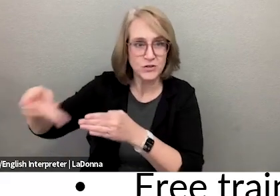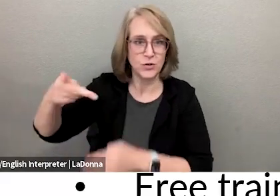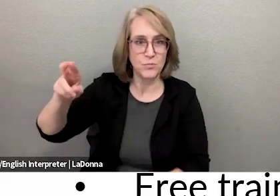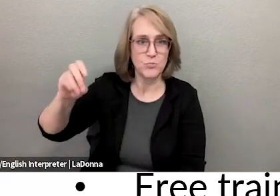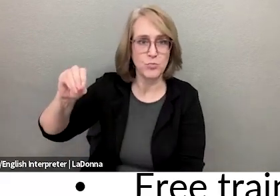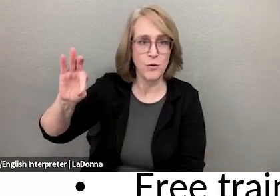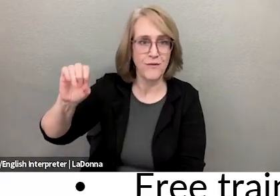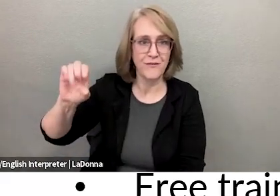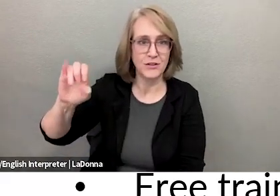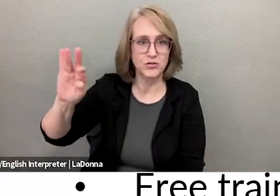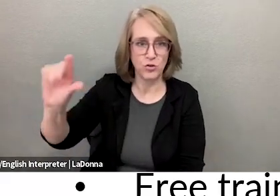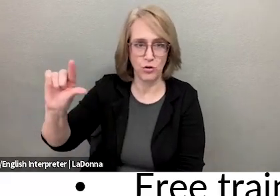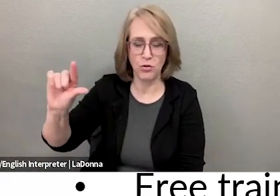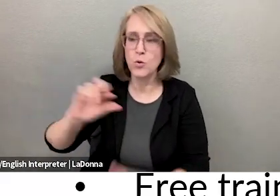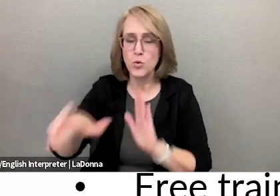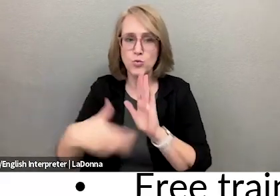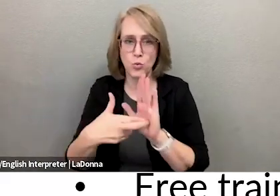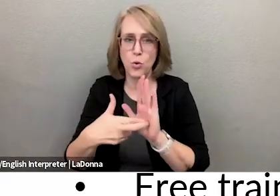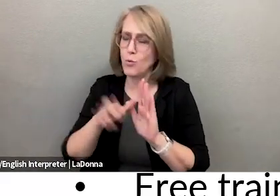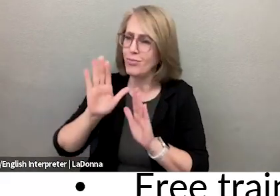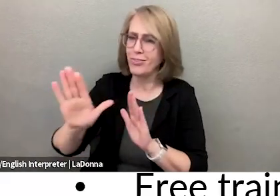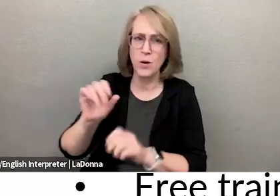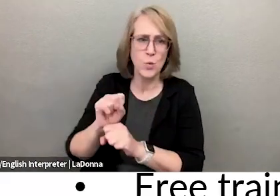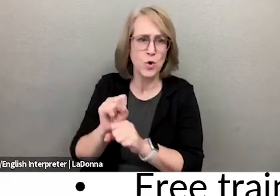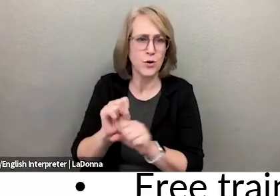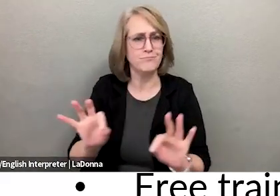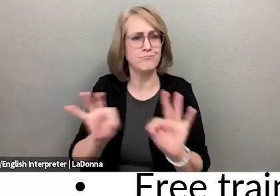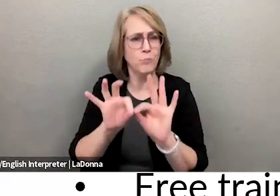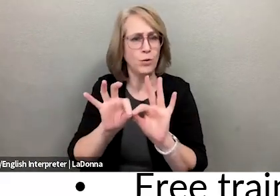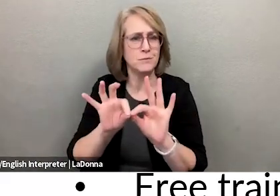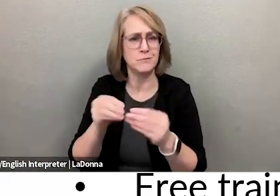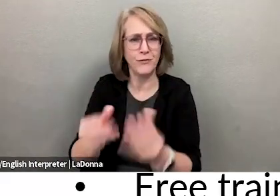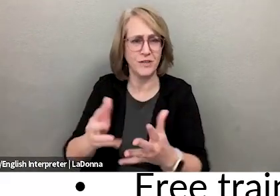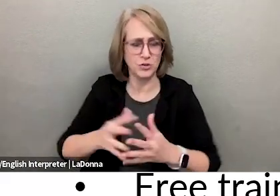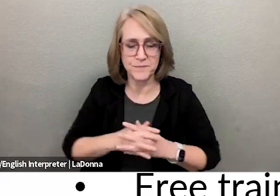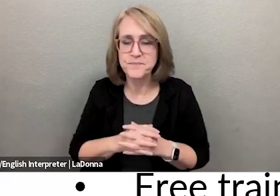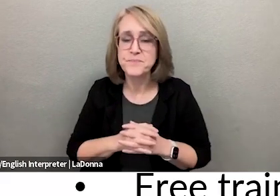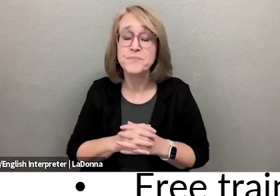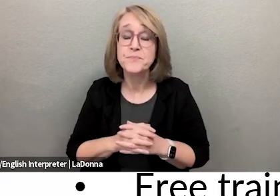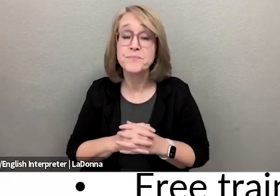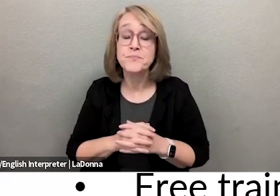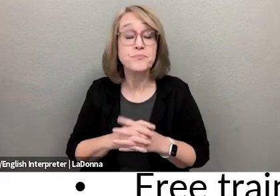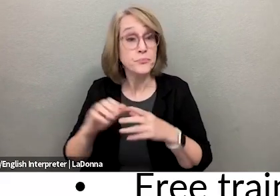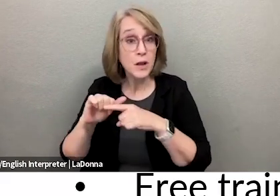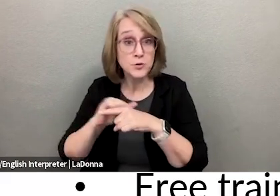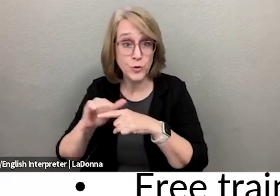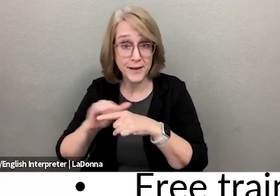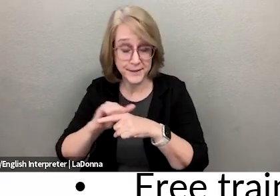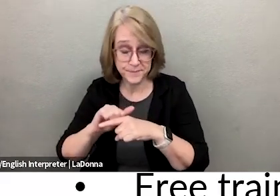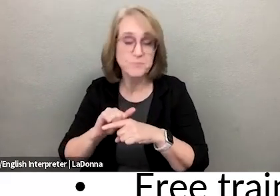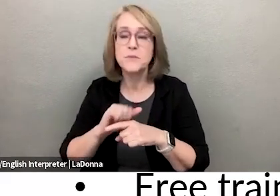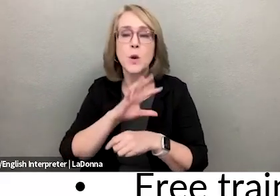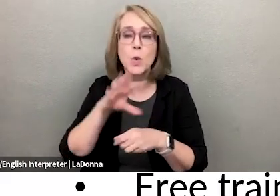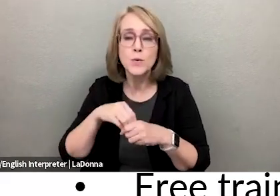this extremely important role that they provide. And part of our training, which is a